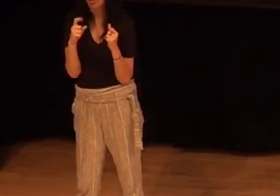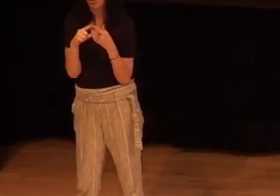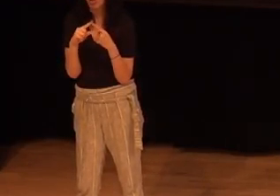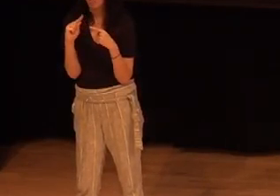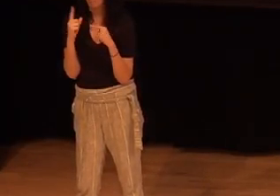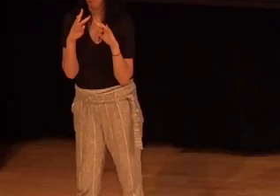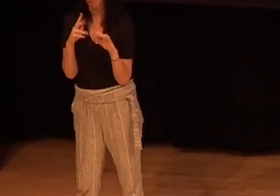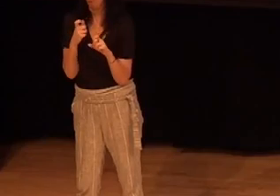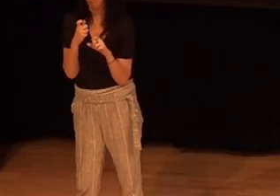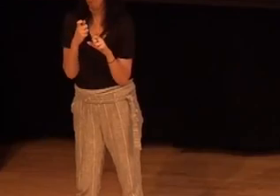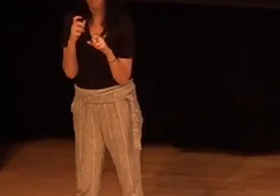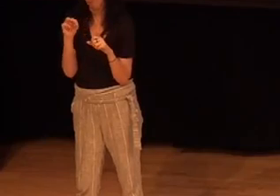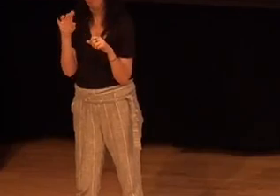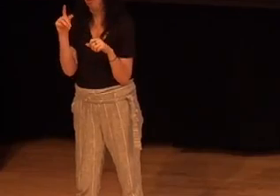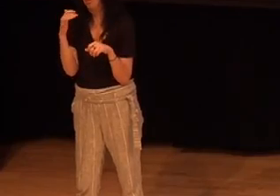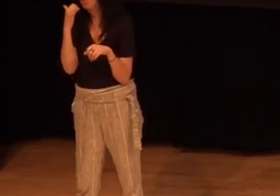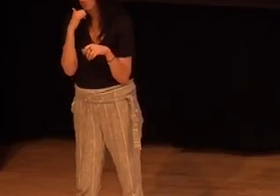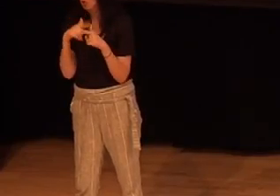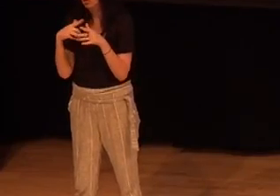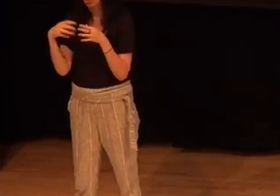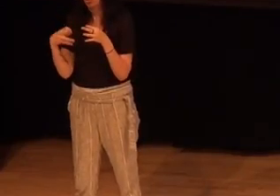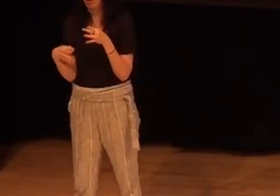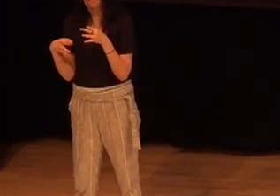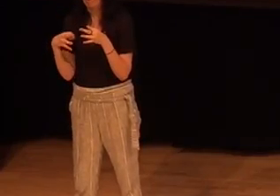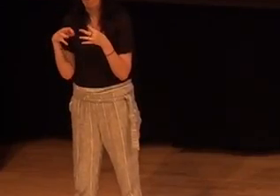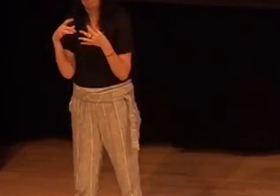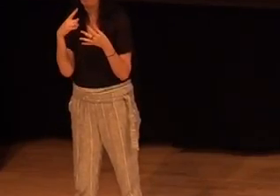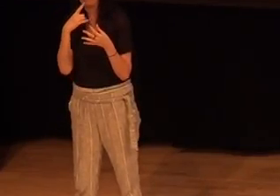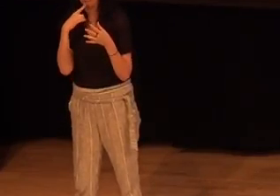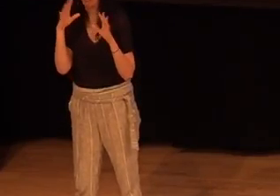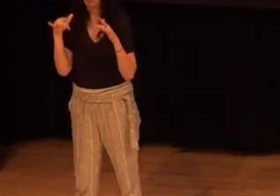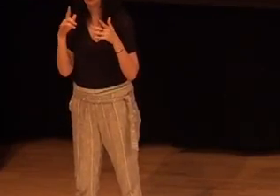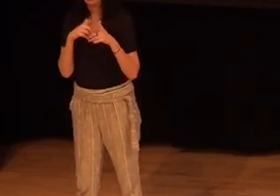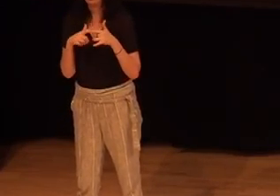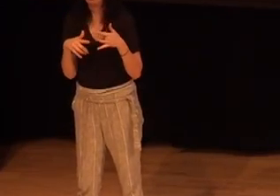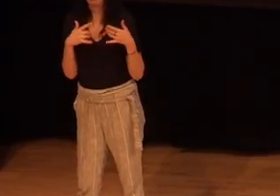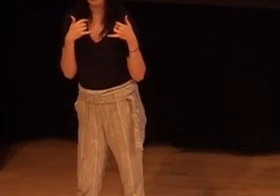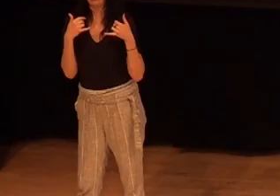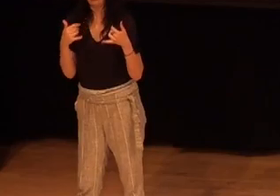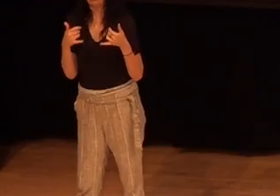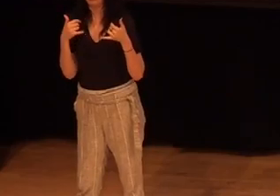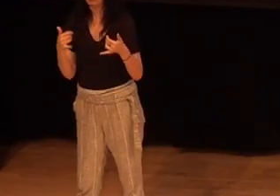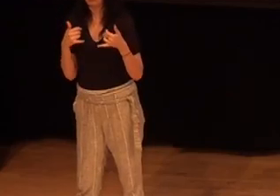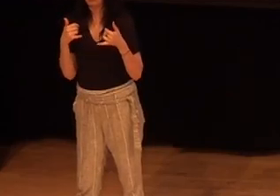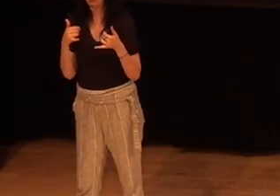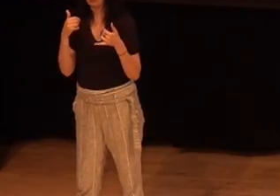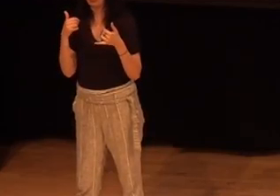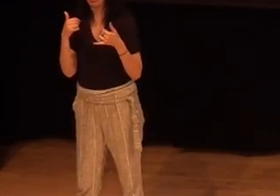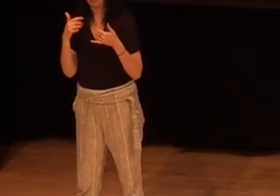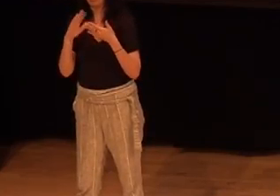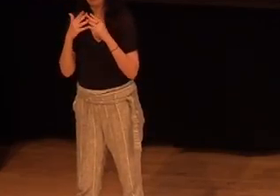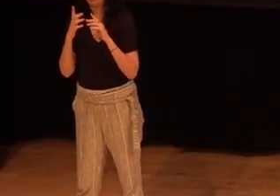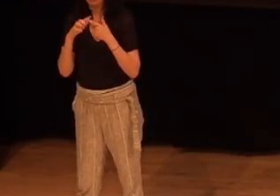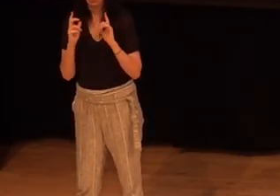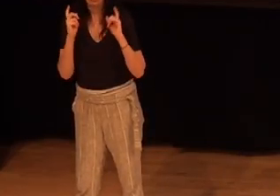years ago, the media tended to get it wrong, describing it as sort of a reward that the city was bestowing on